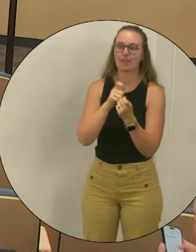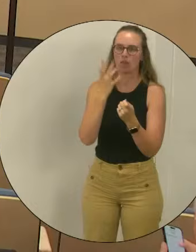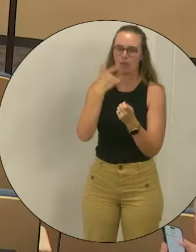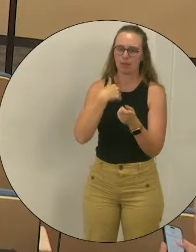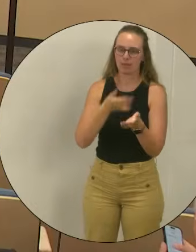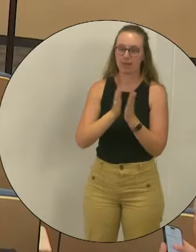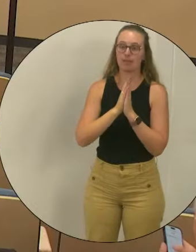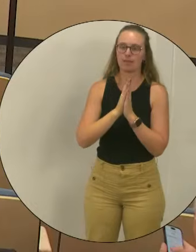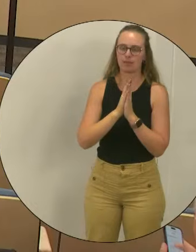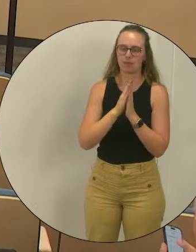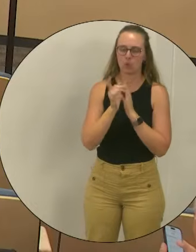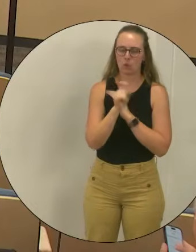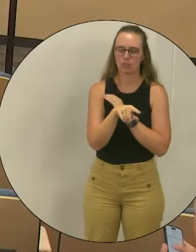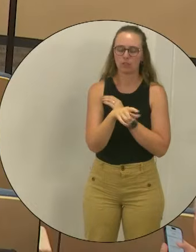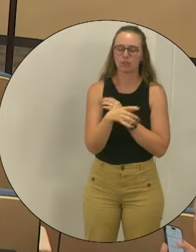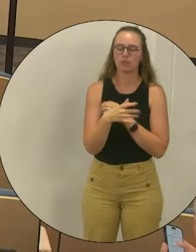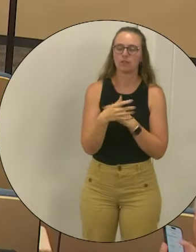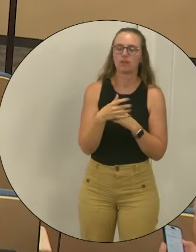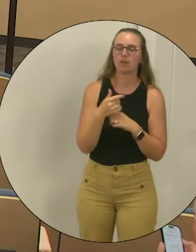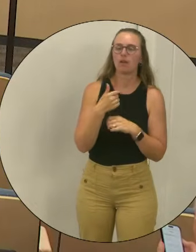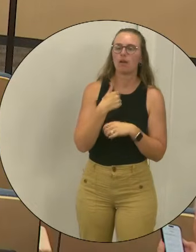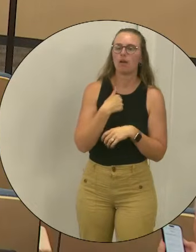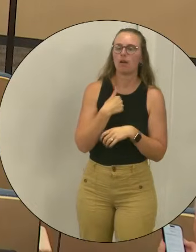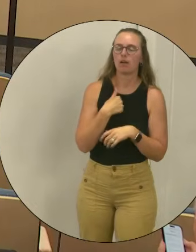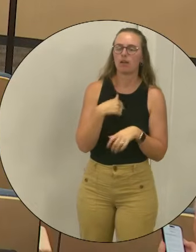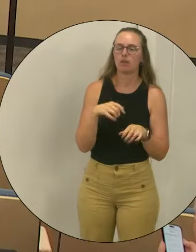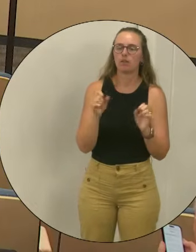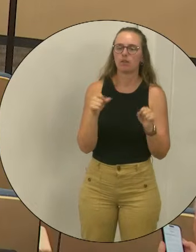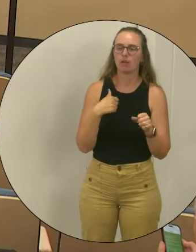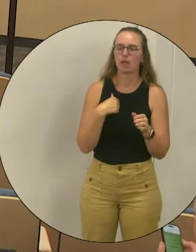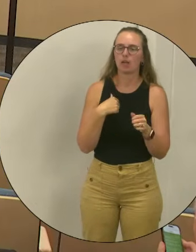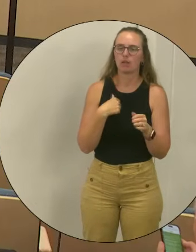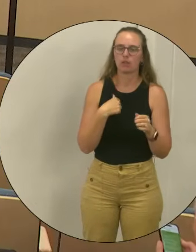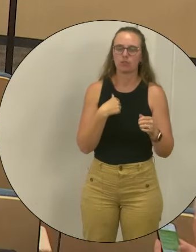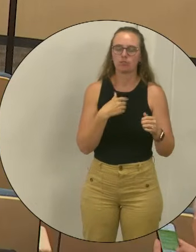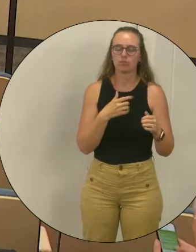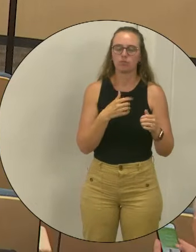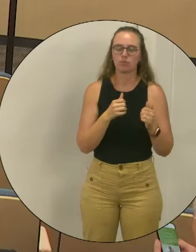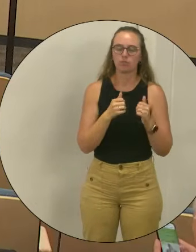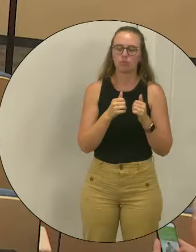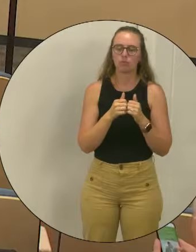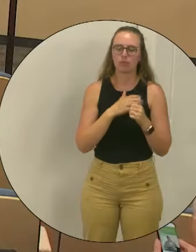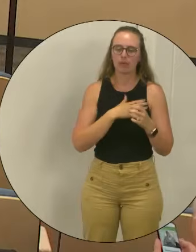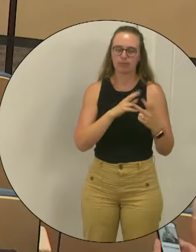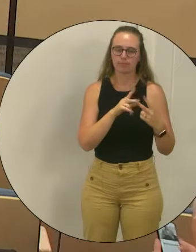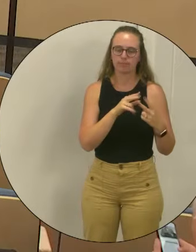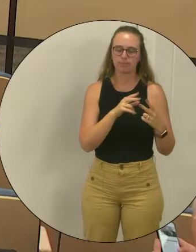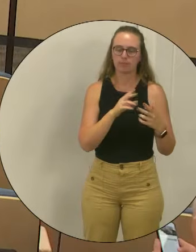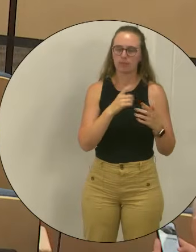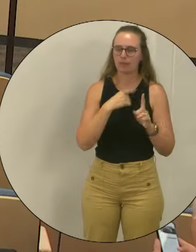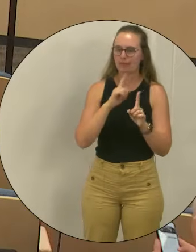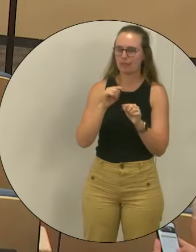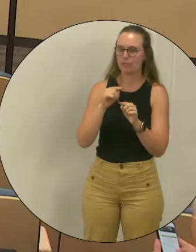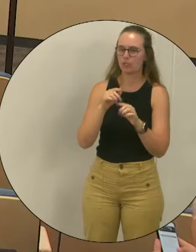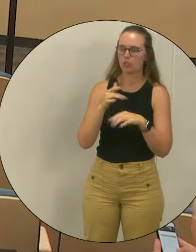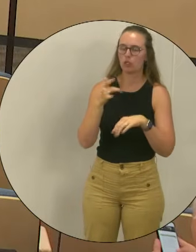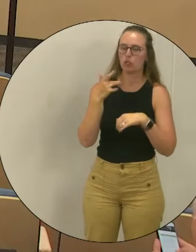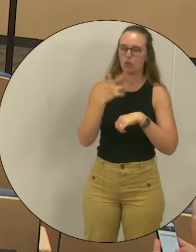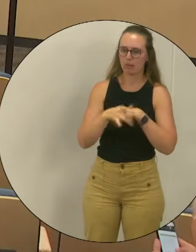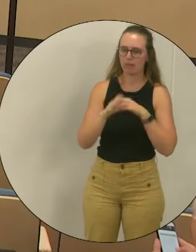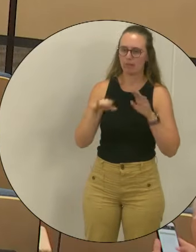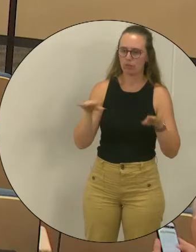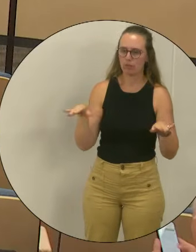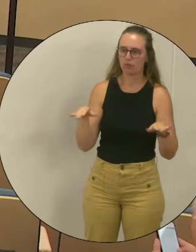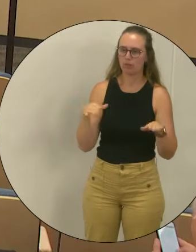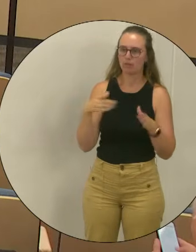asking that question. I want to share with my colleagues to attend a NDE, Early Childhood,